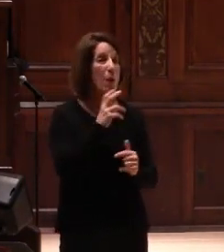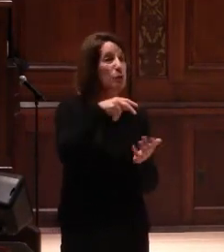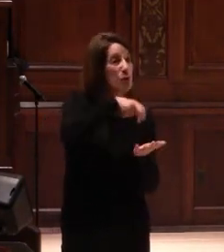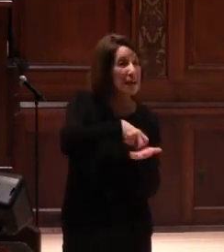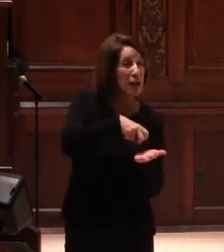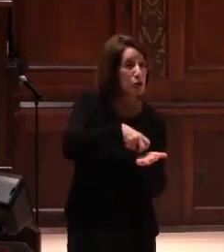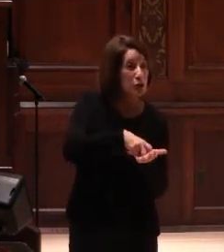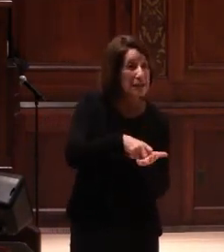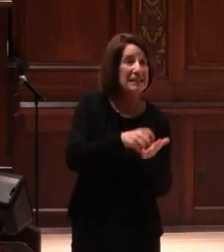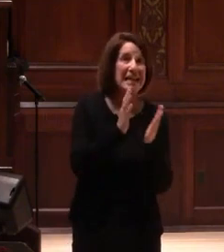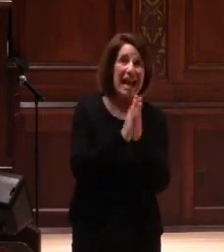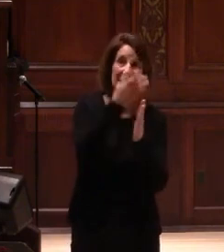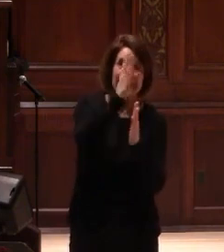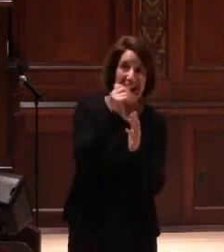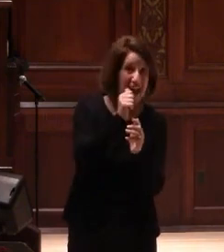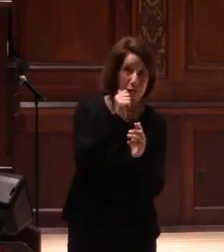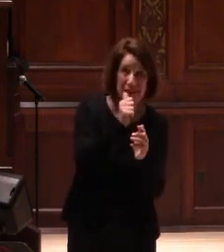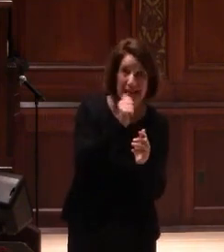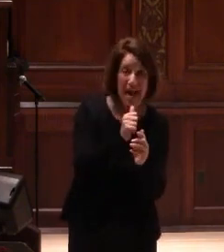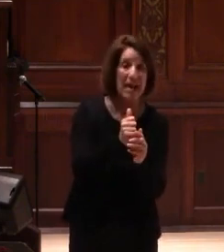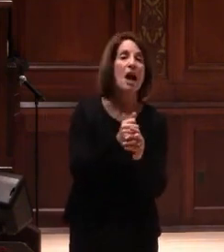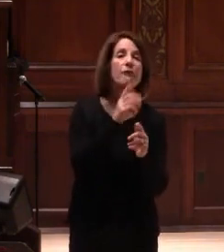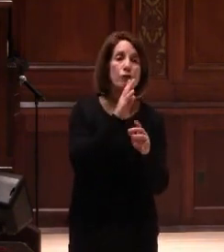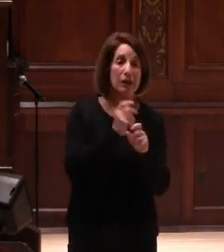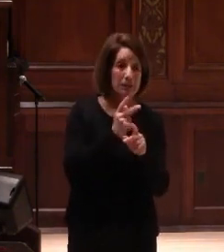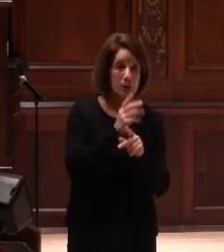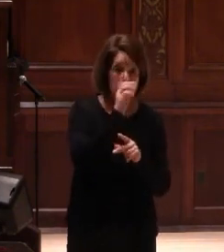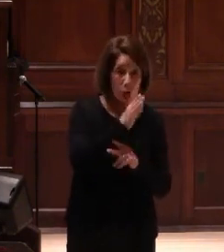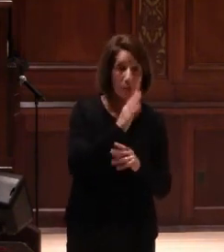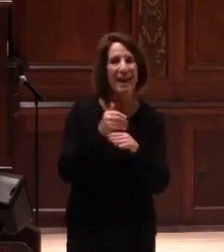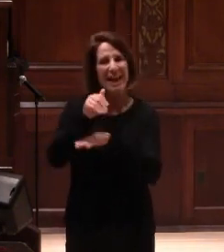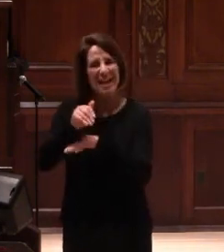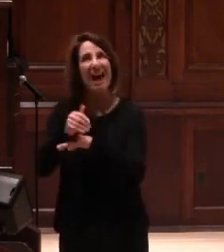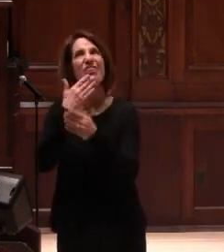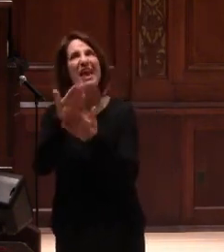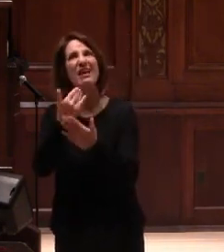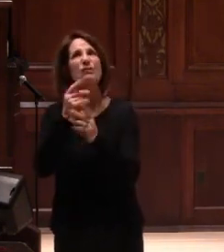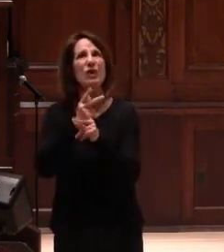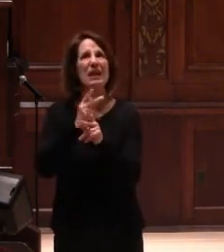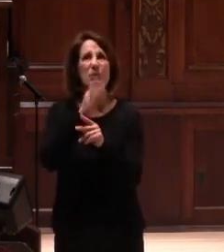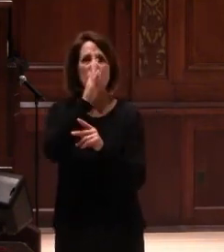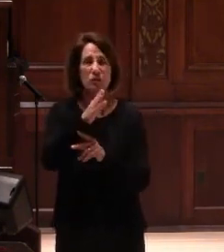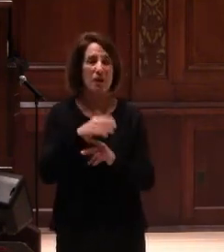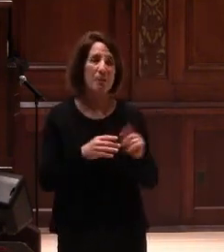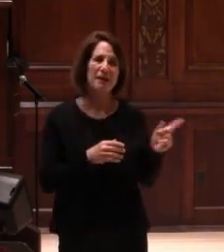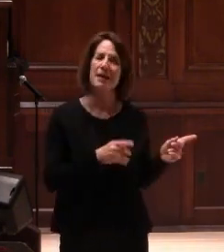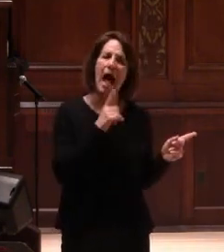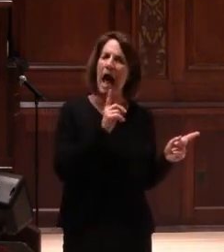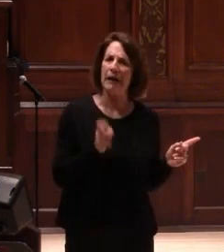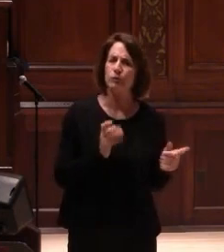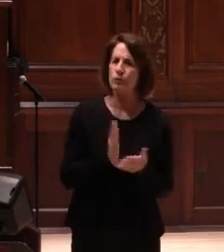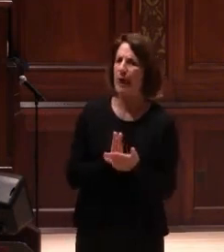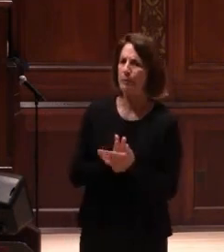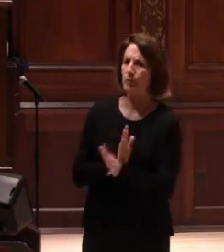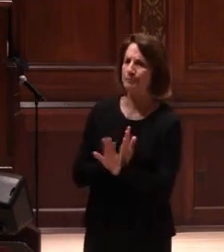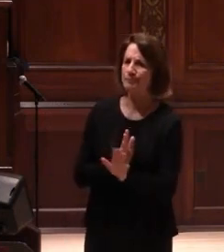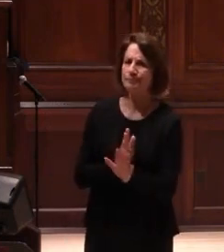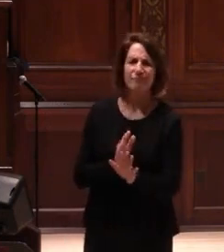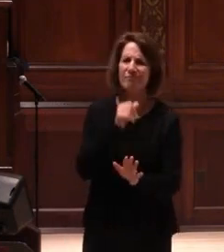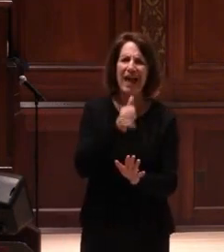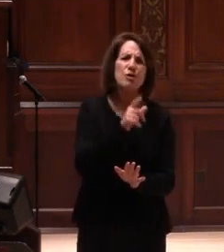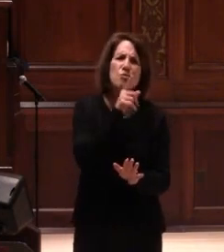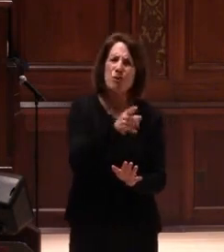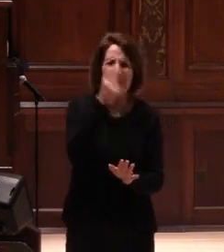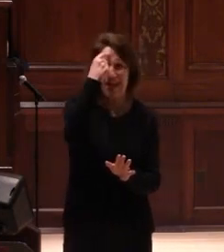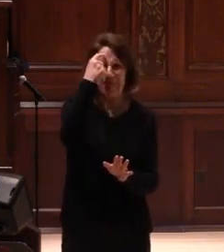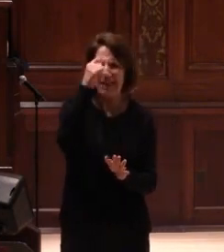sober today. And at night, thank him for keeping you sober before you go to bed. And I said, well, that's where I'm going to have to stop you. I'm like, I don't really think